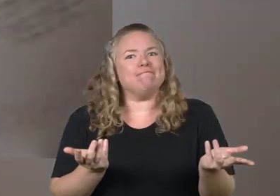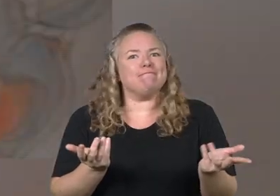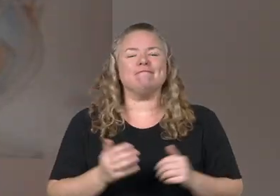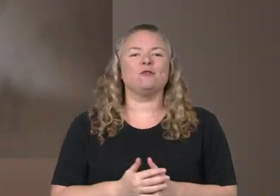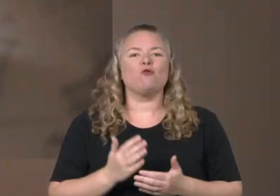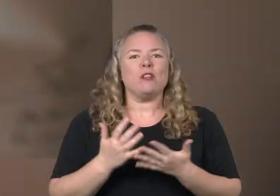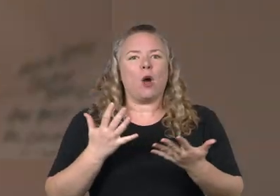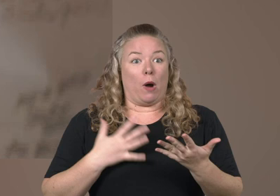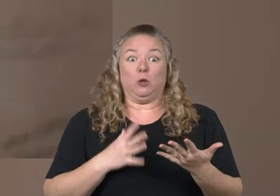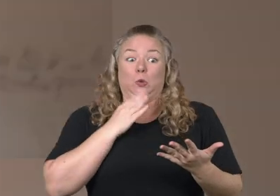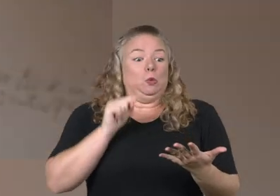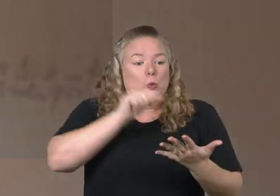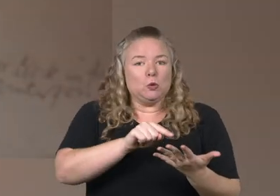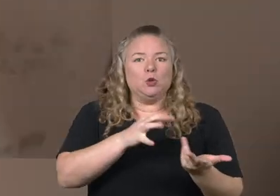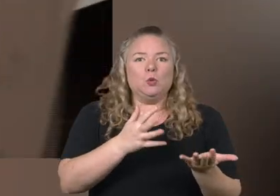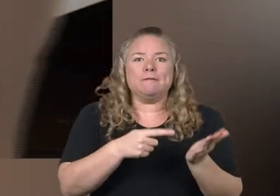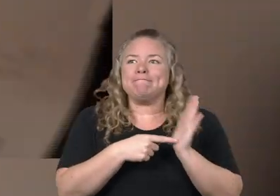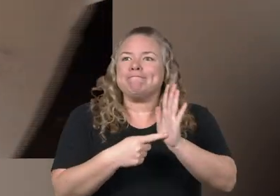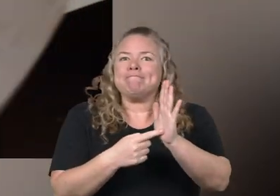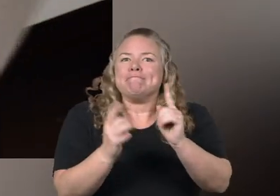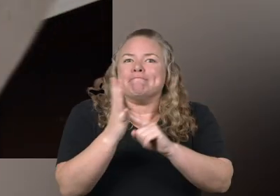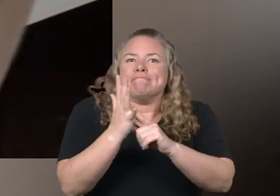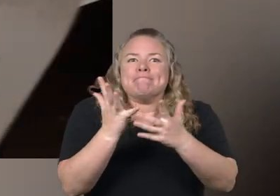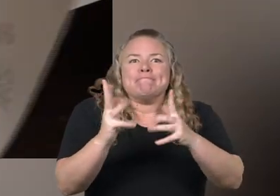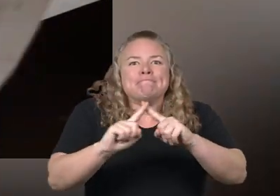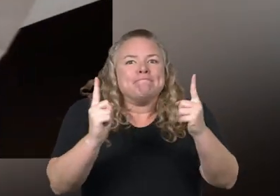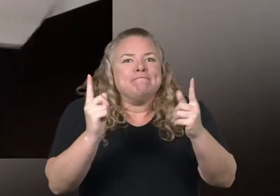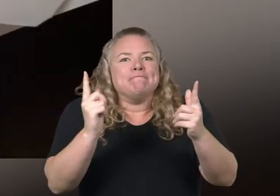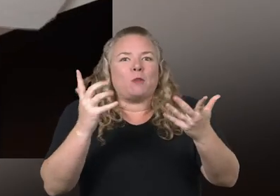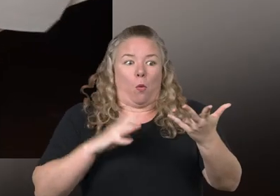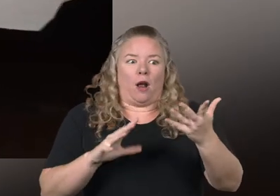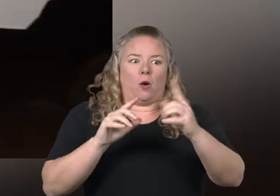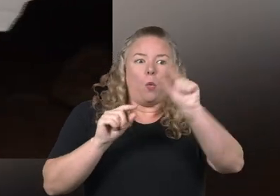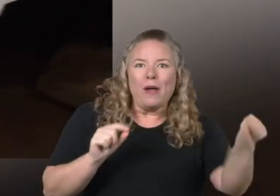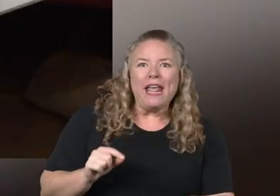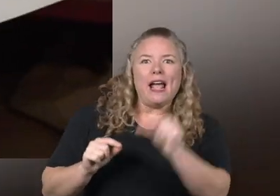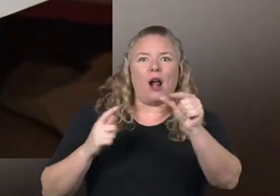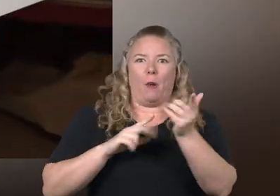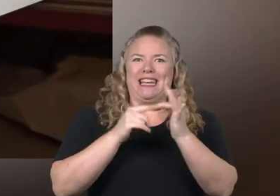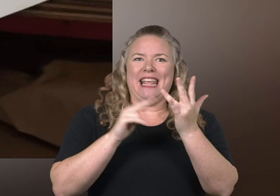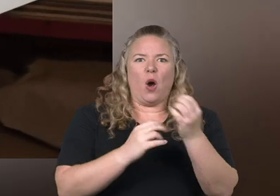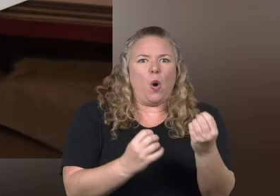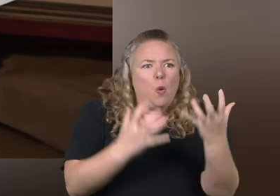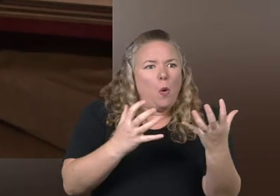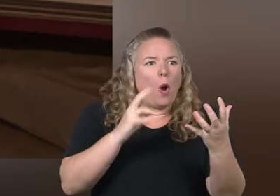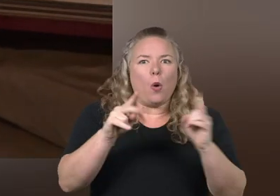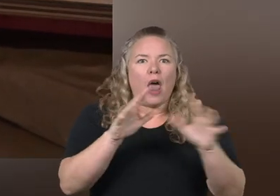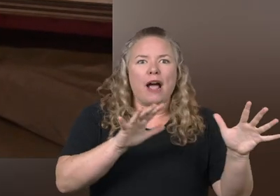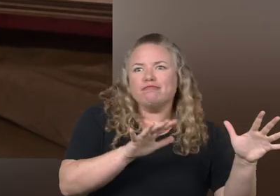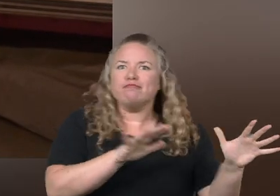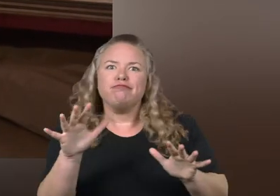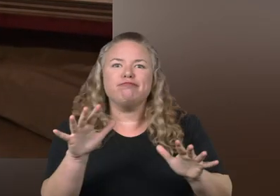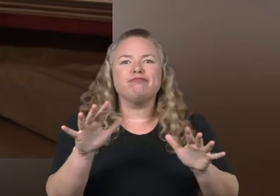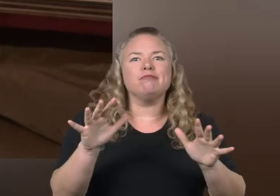to use that in a kind of signifying way, and I wanted the wheel to be in neon to give a sense